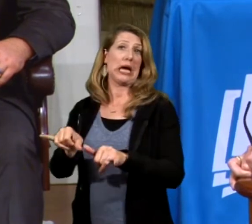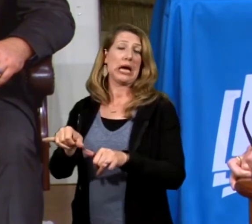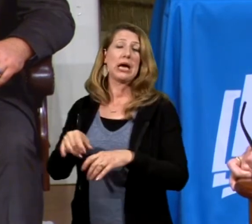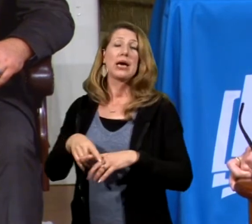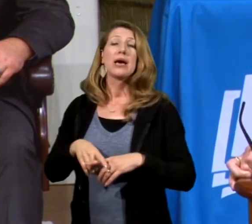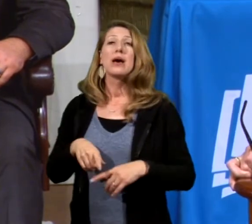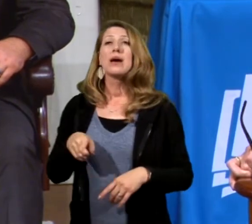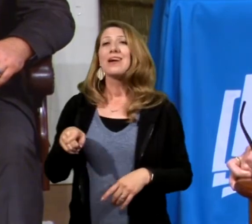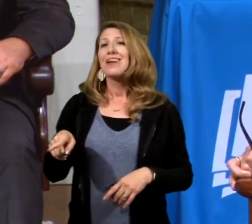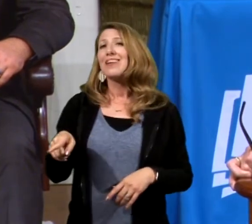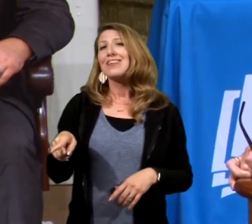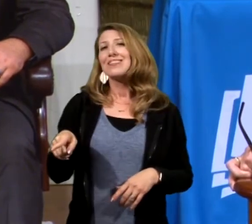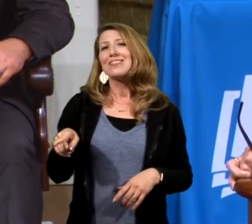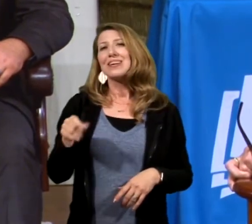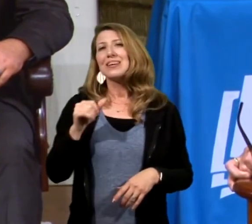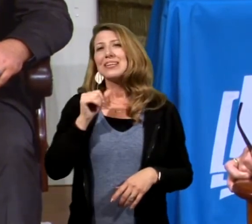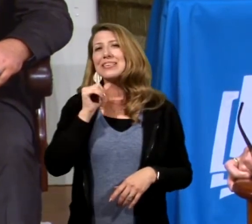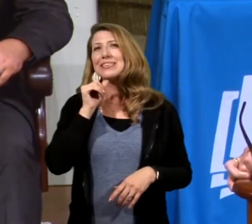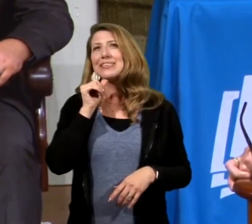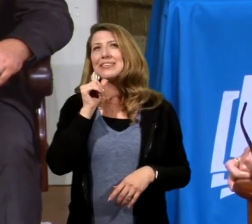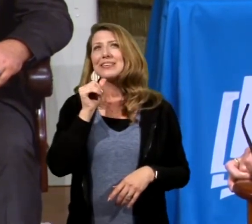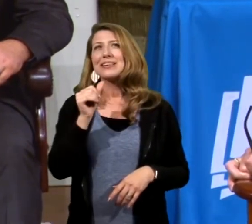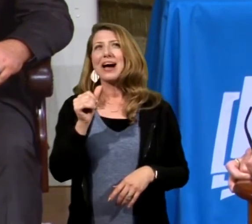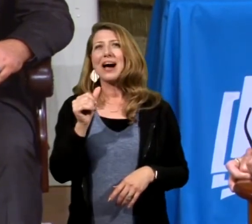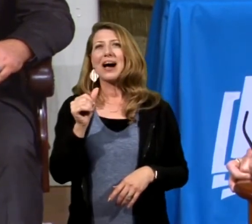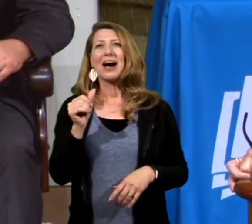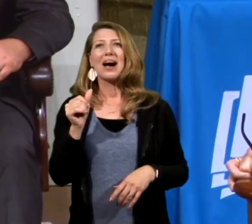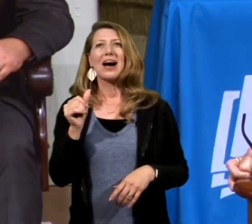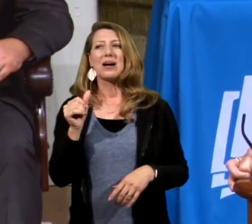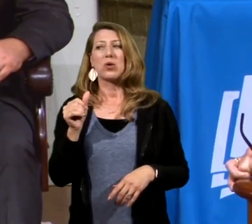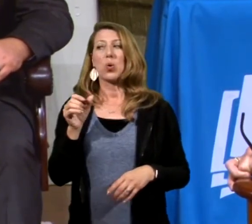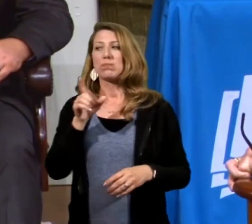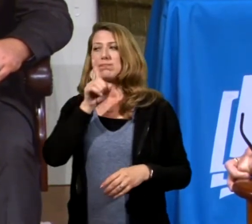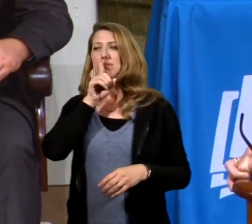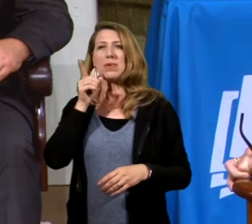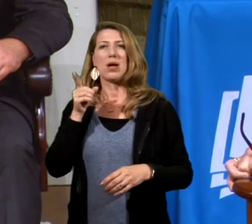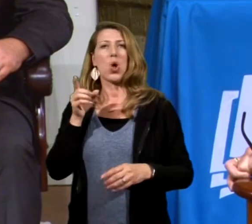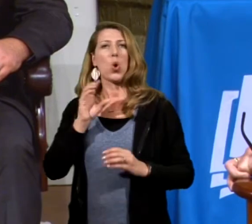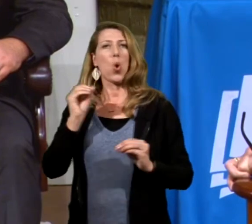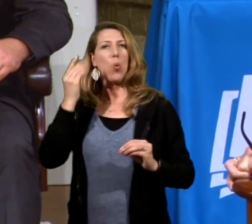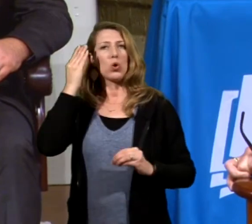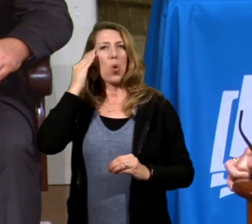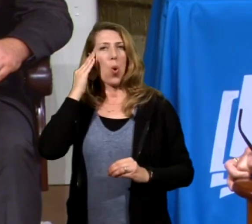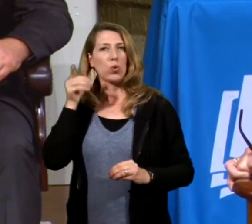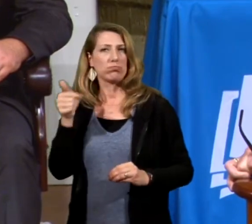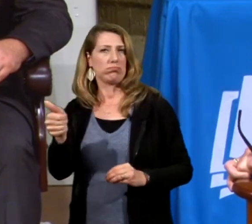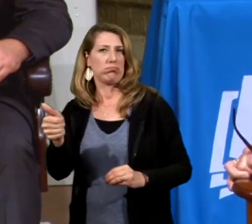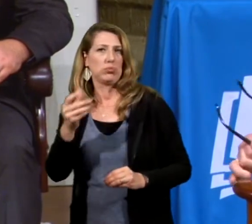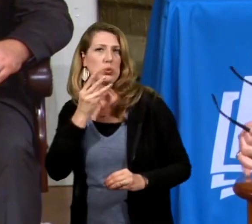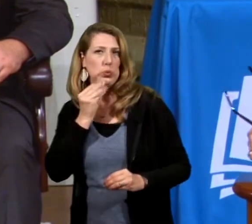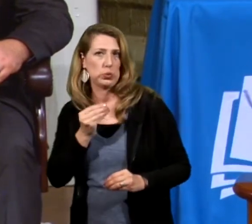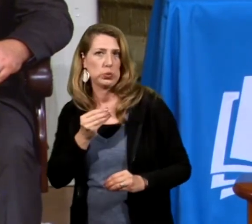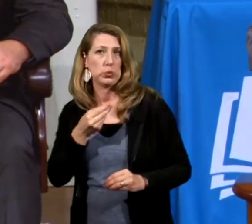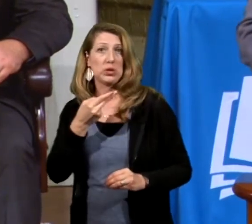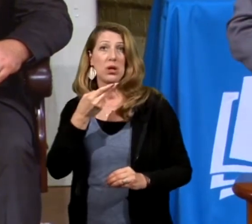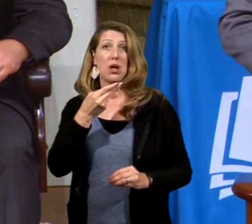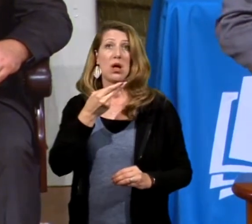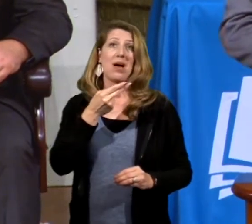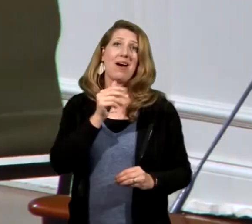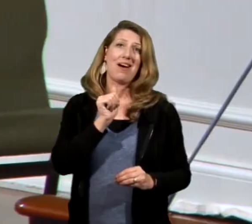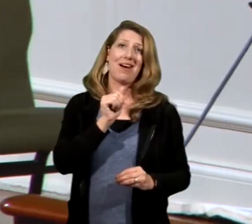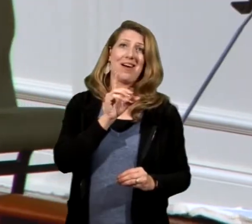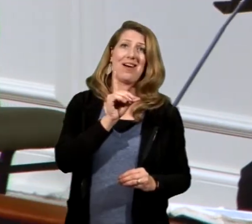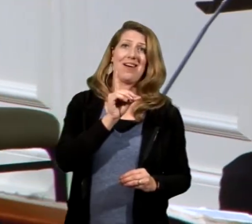he's not necessarily at this point. It's not known that he's a Jew. And it's certainly not known that a Hadassah, that's her